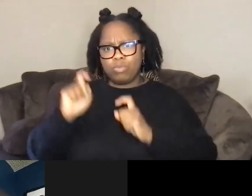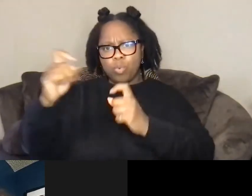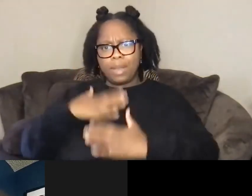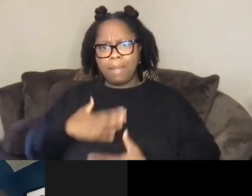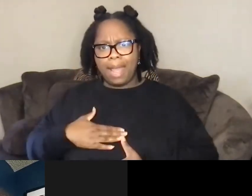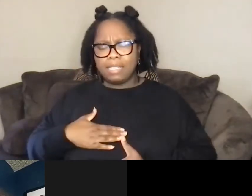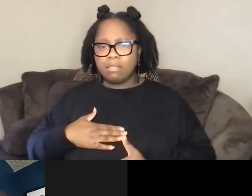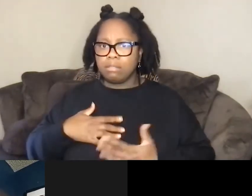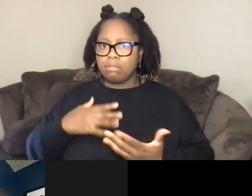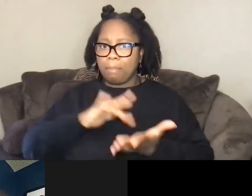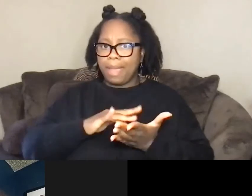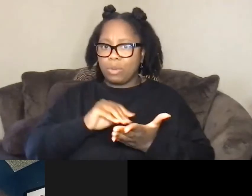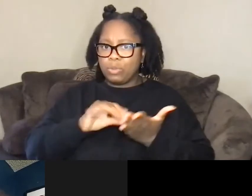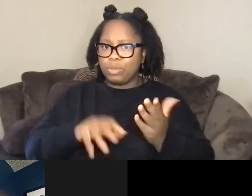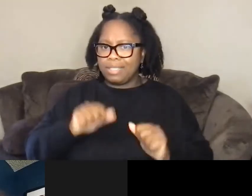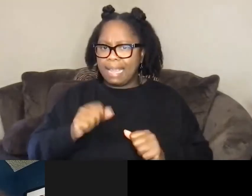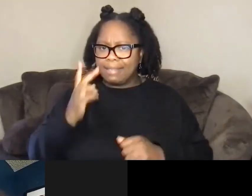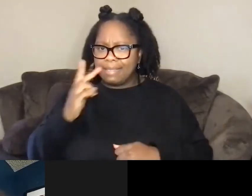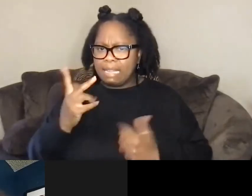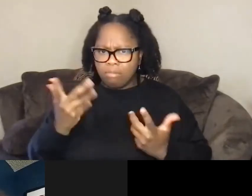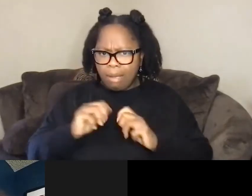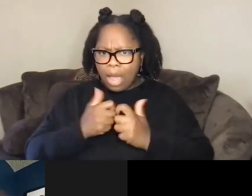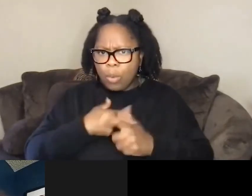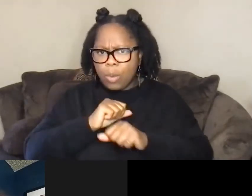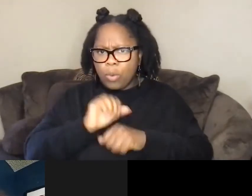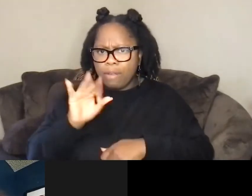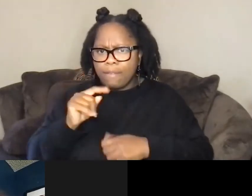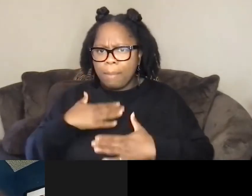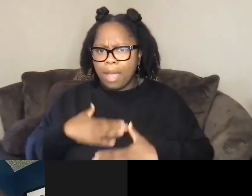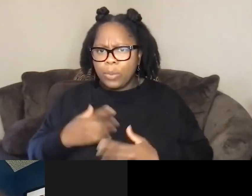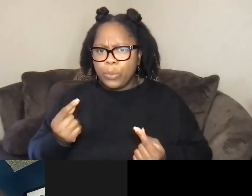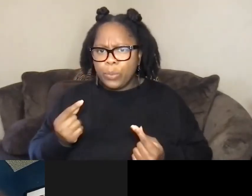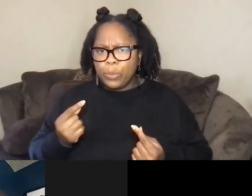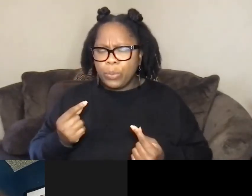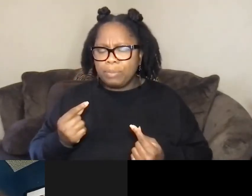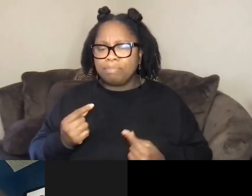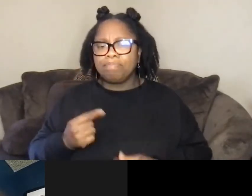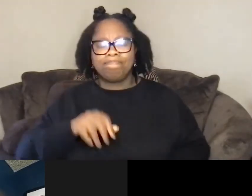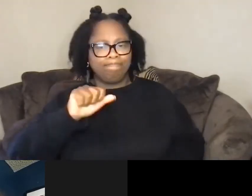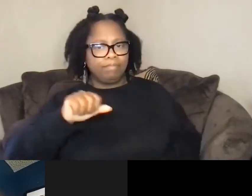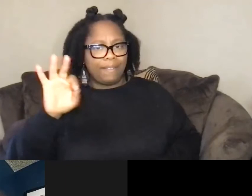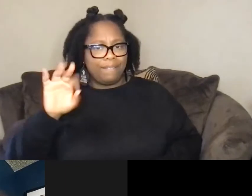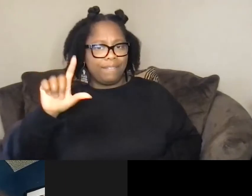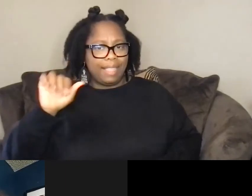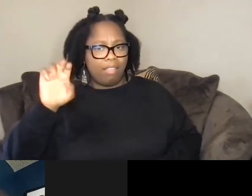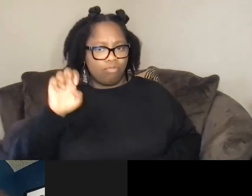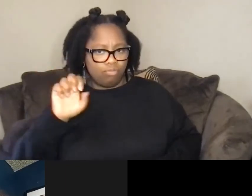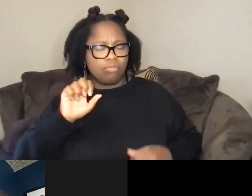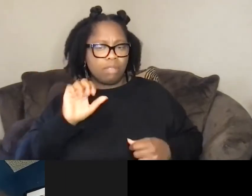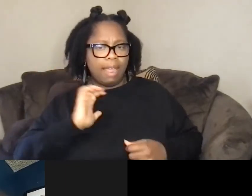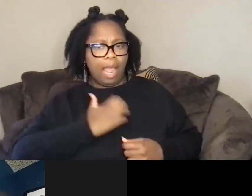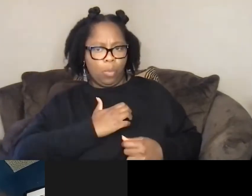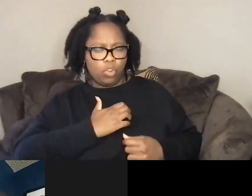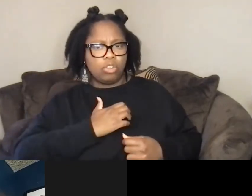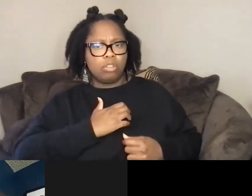work on a fat body. Right. Yeah. Flair's position hasn't been and won't be